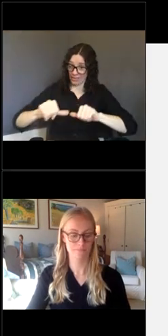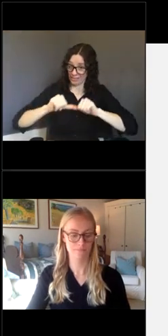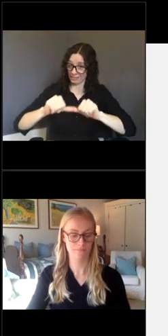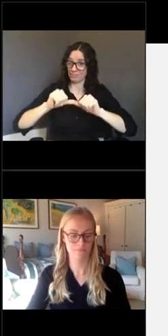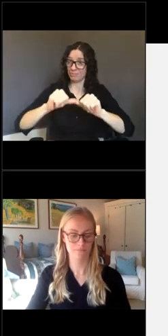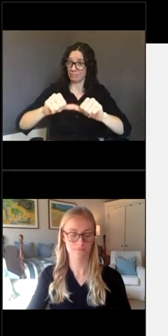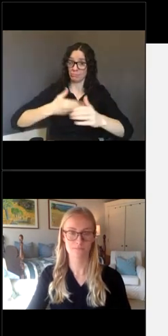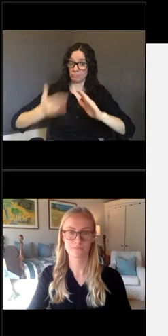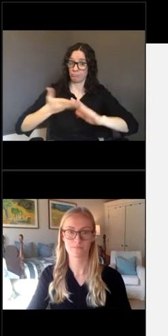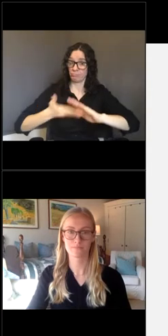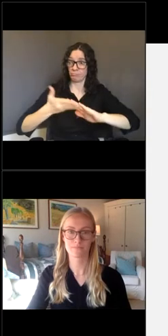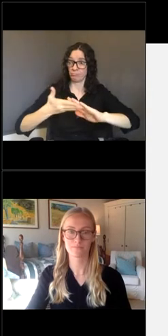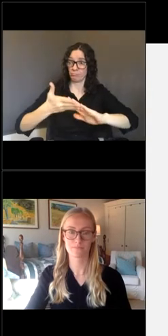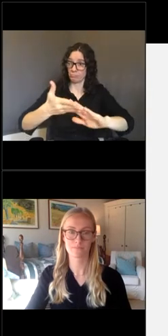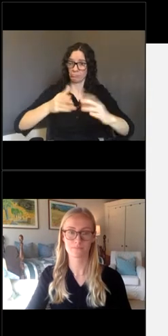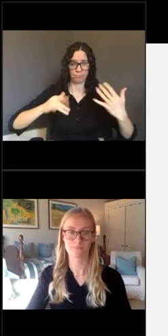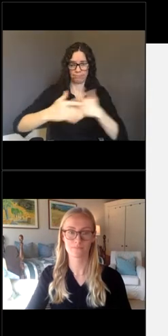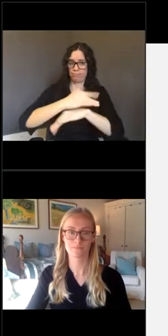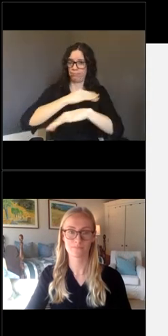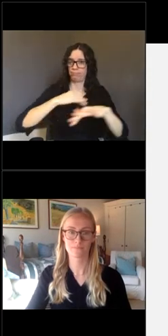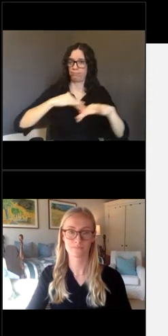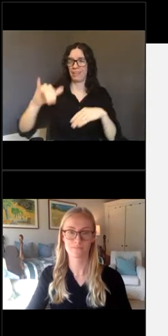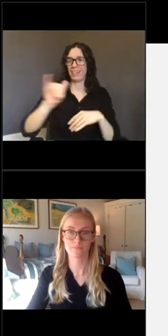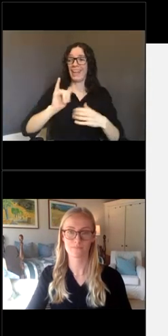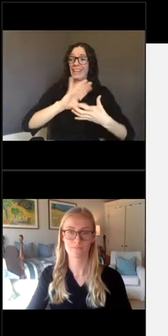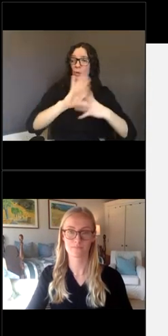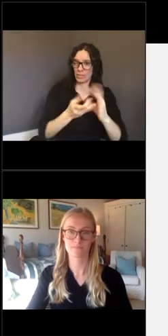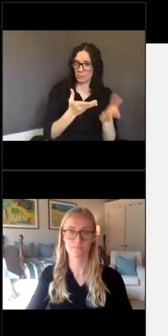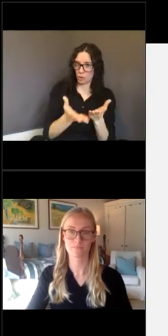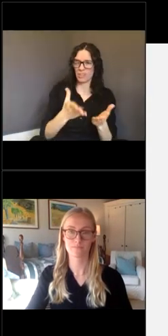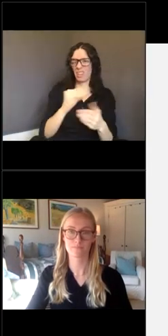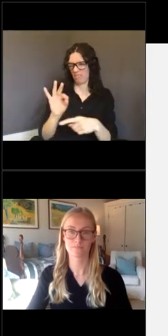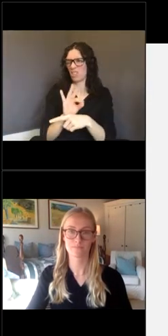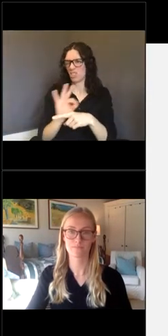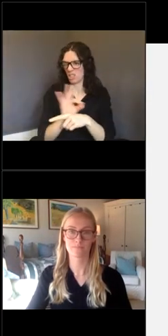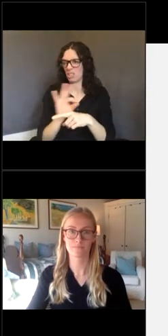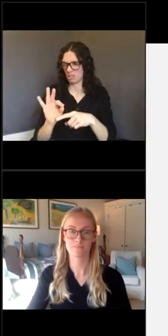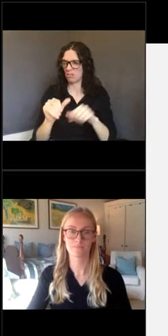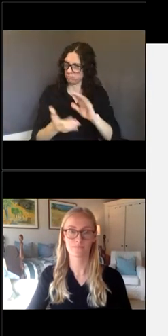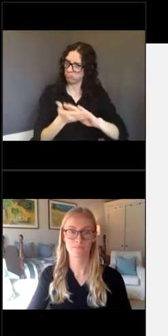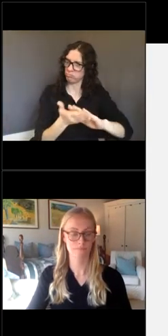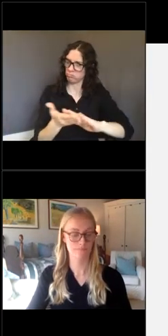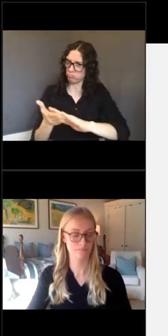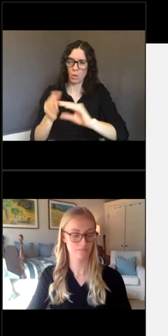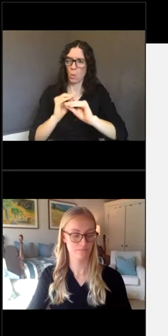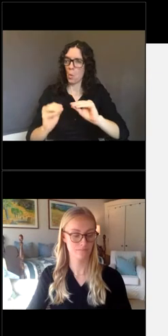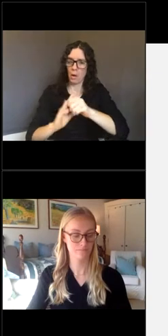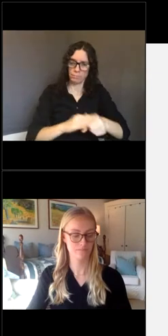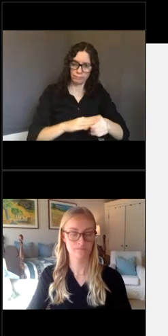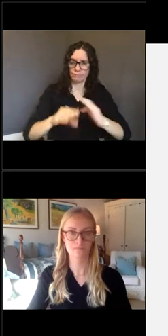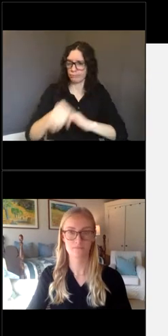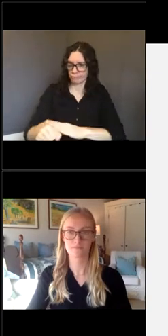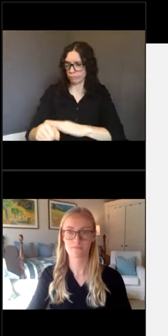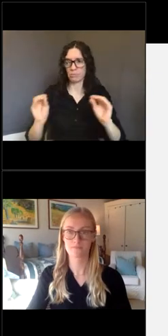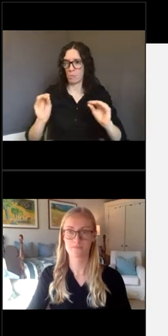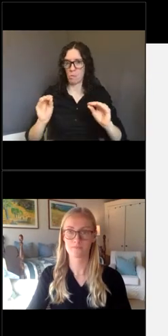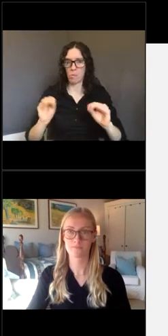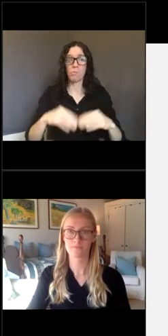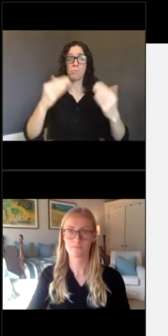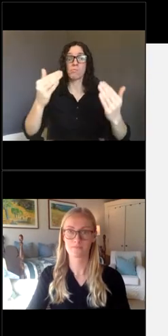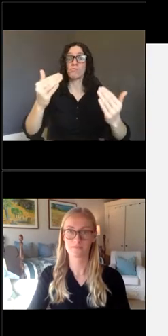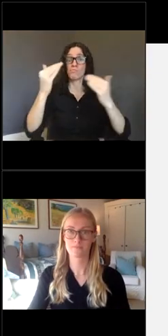are ecosystem services and functions, etc. Then, if we look at ecological connectivity